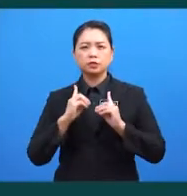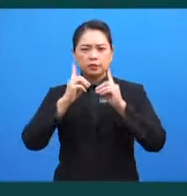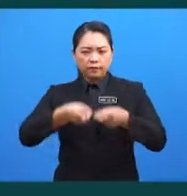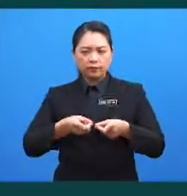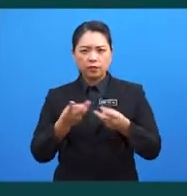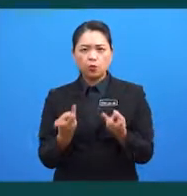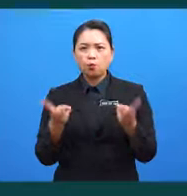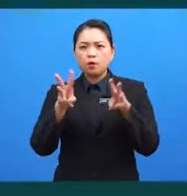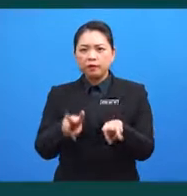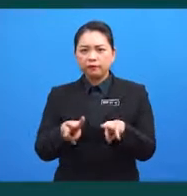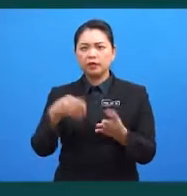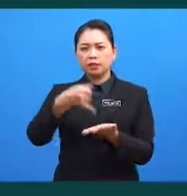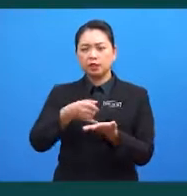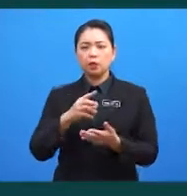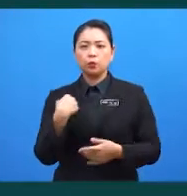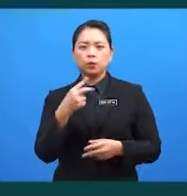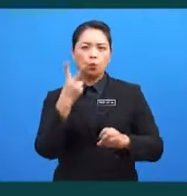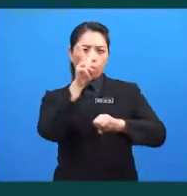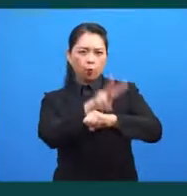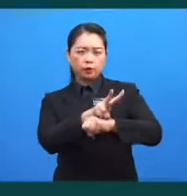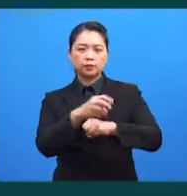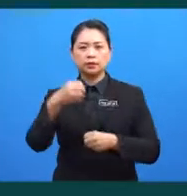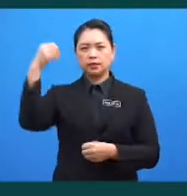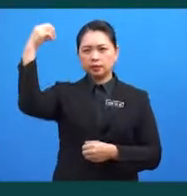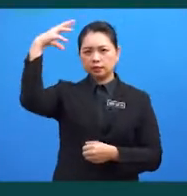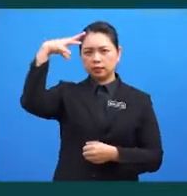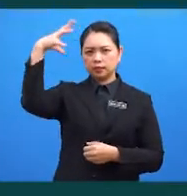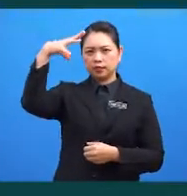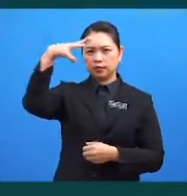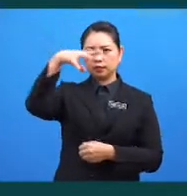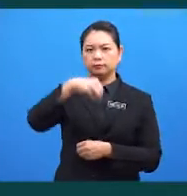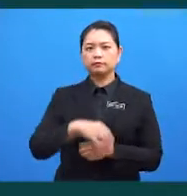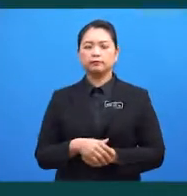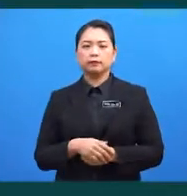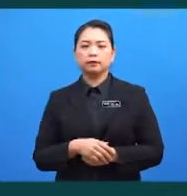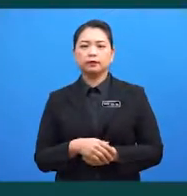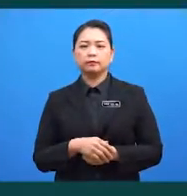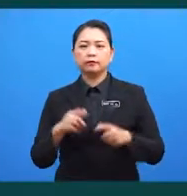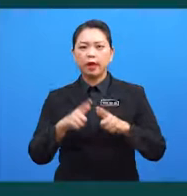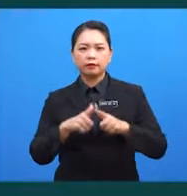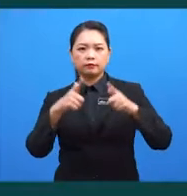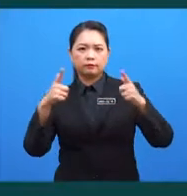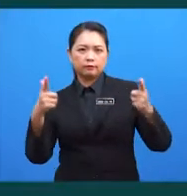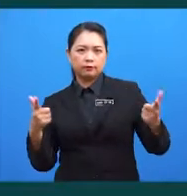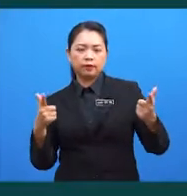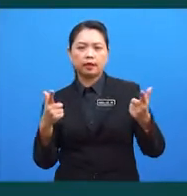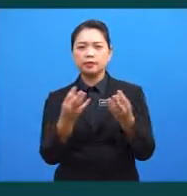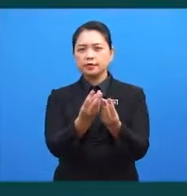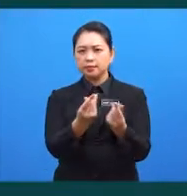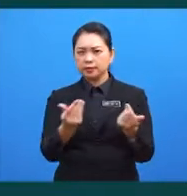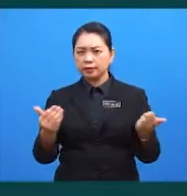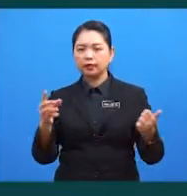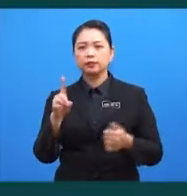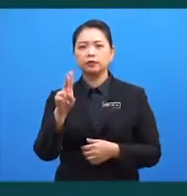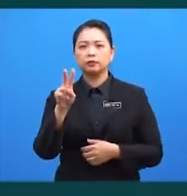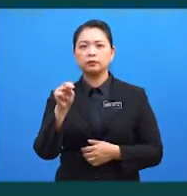it. We watched the sun setting over enormous, means extremely large, sand dunes, hills of sand